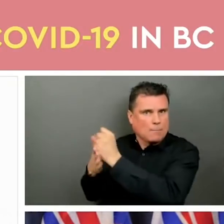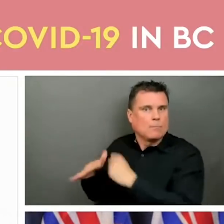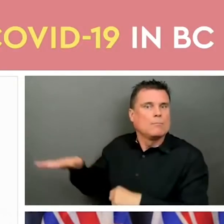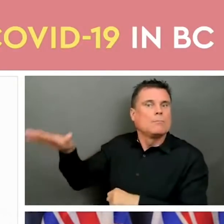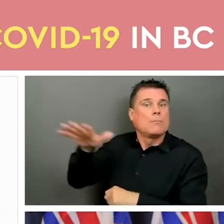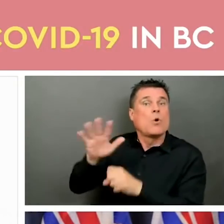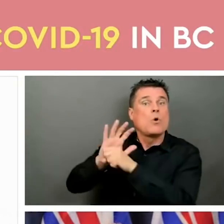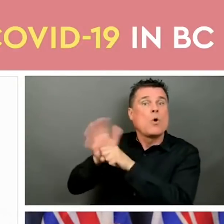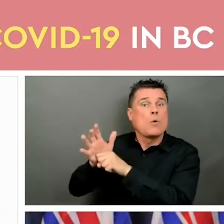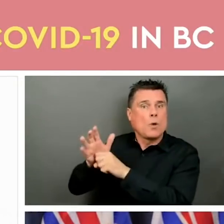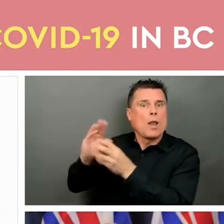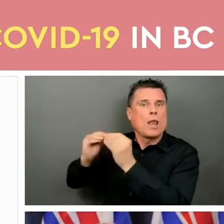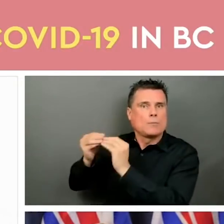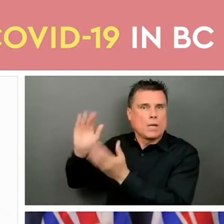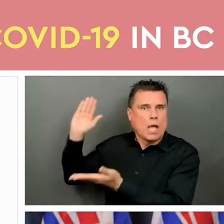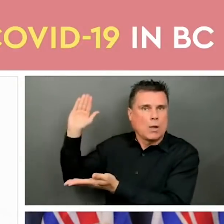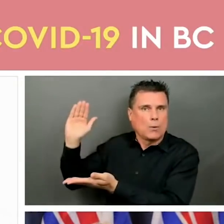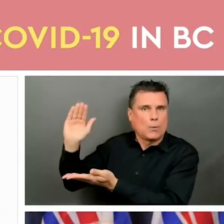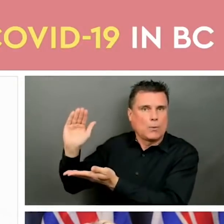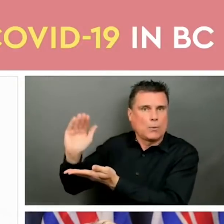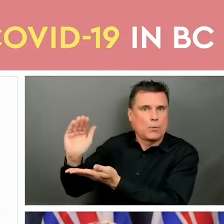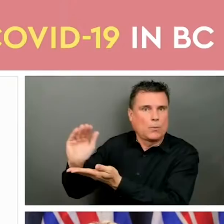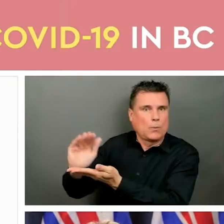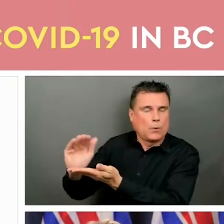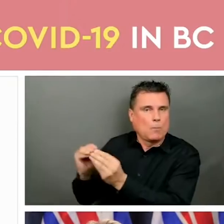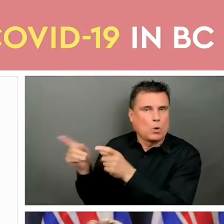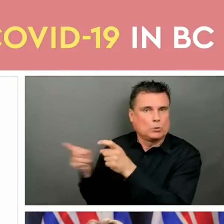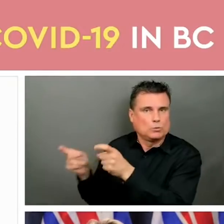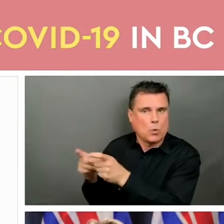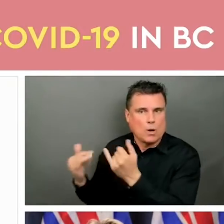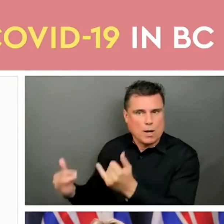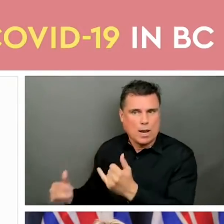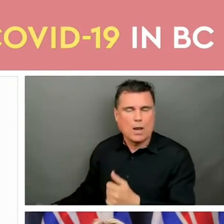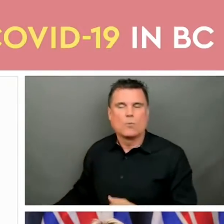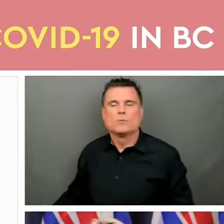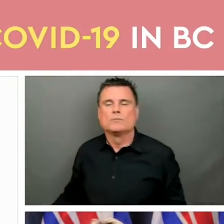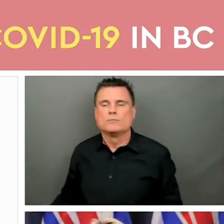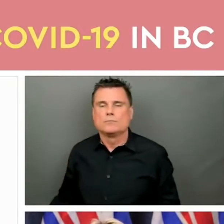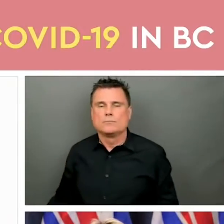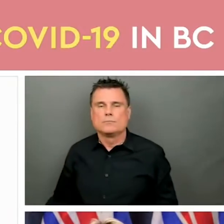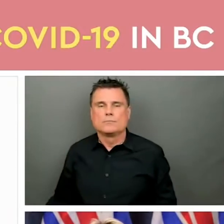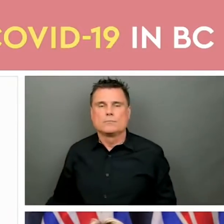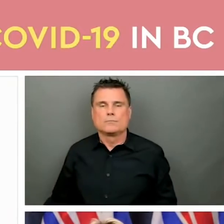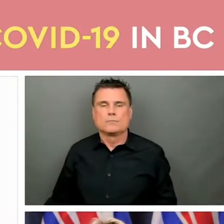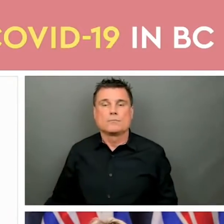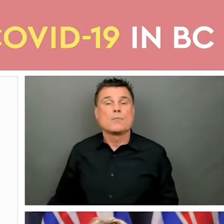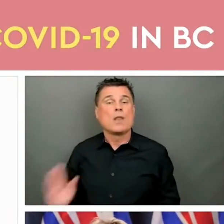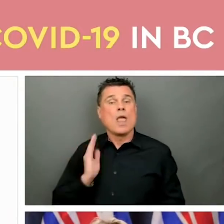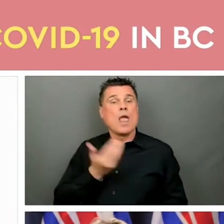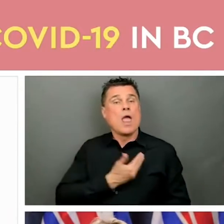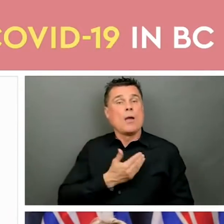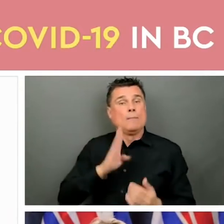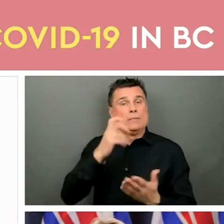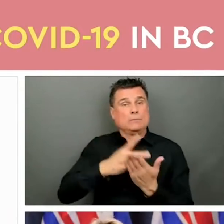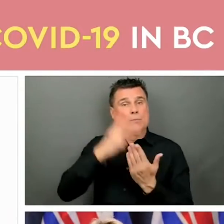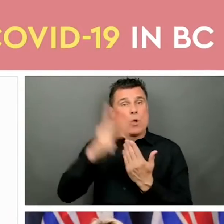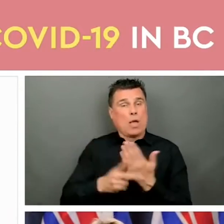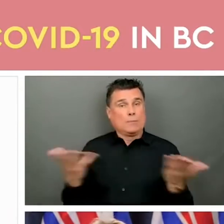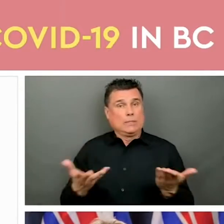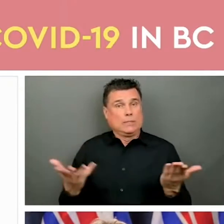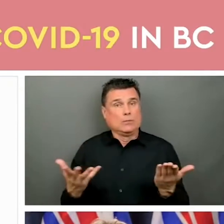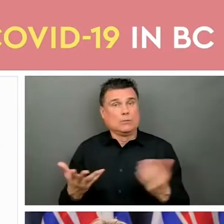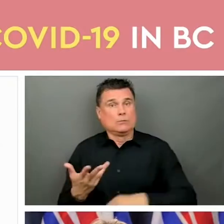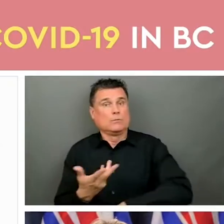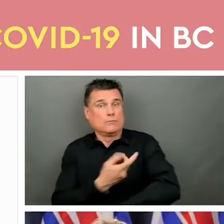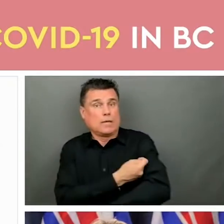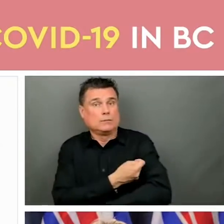next 5 weeks. We are on track for dose 1 being available to all residents in British Columbia by the end of June, by